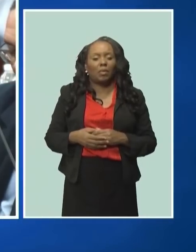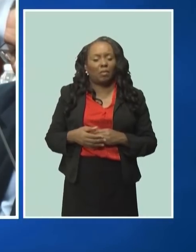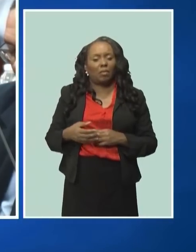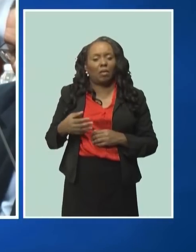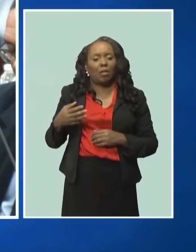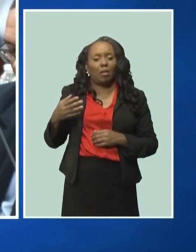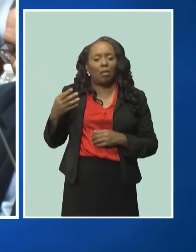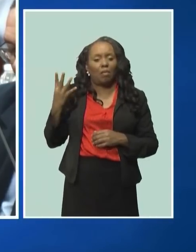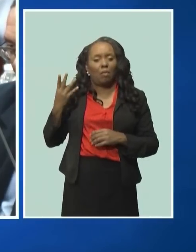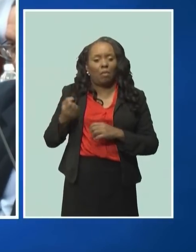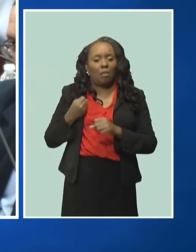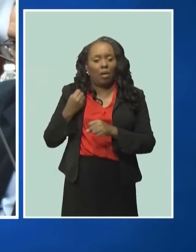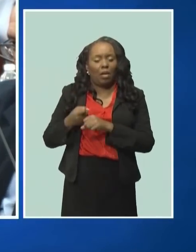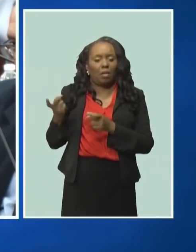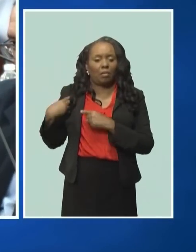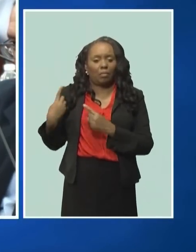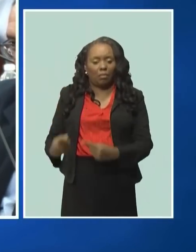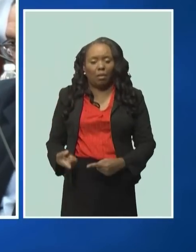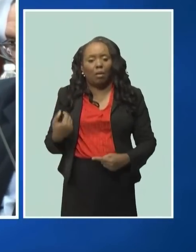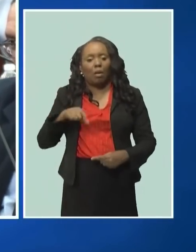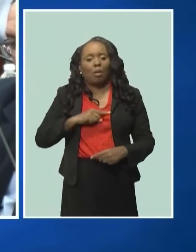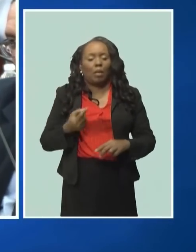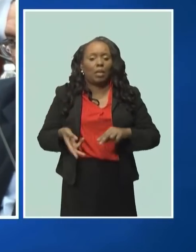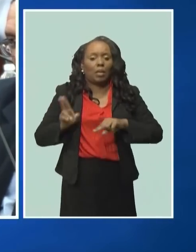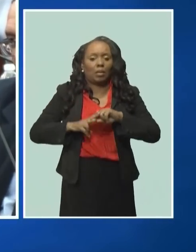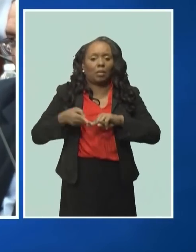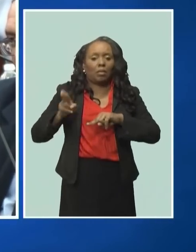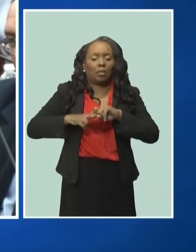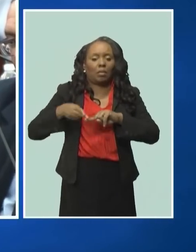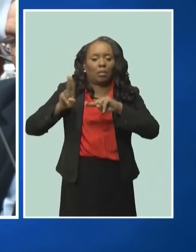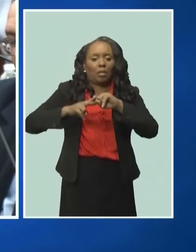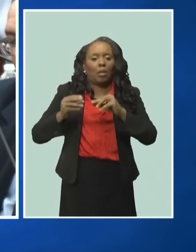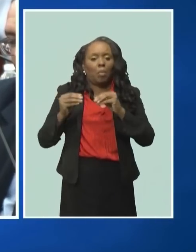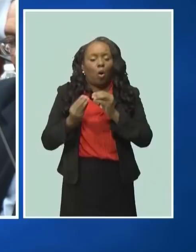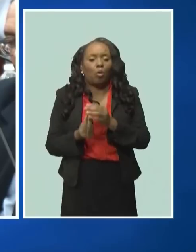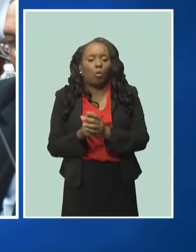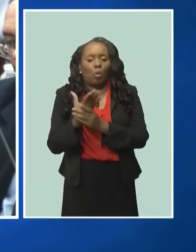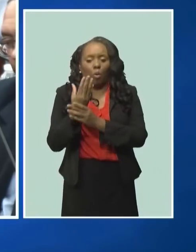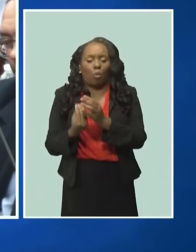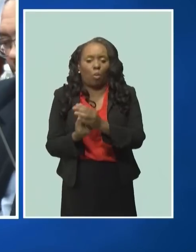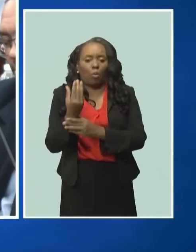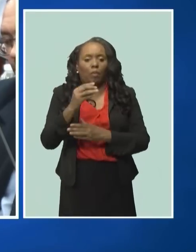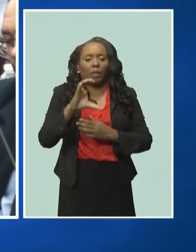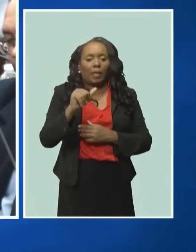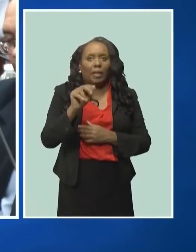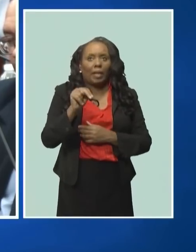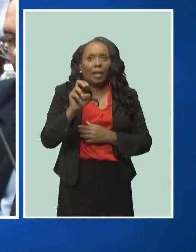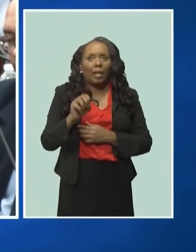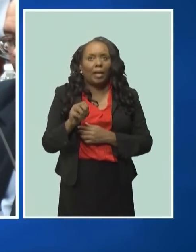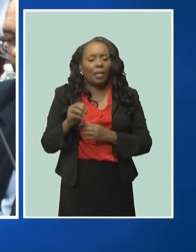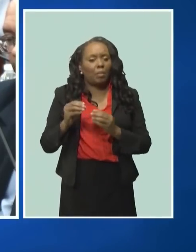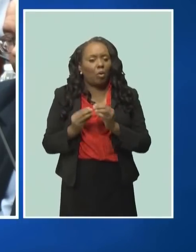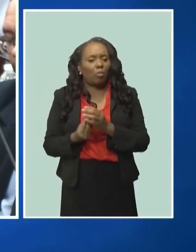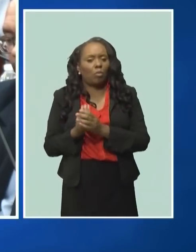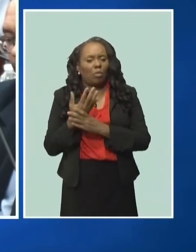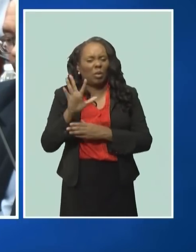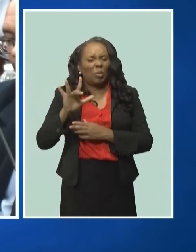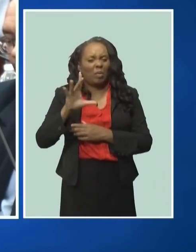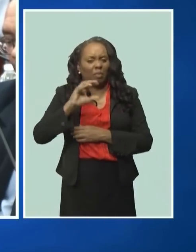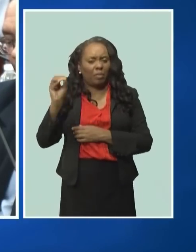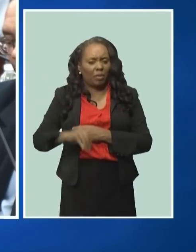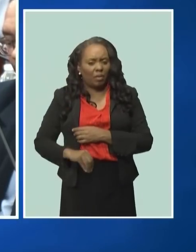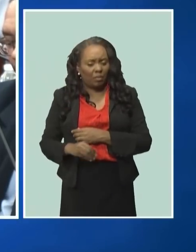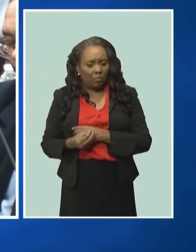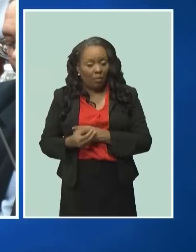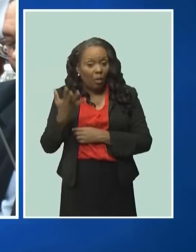the production of cane in Barbados by almost 25%. But why is this important? It is